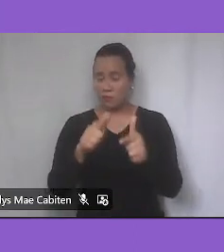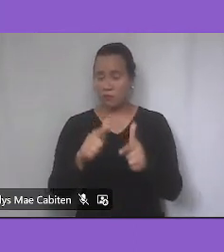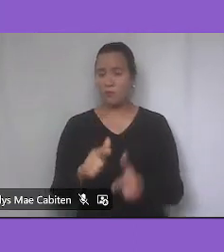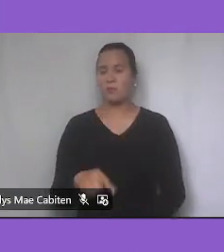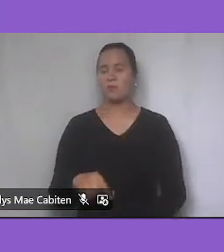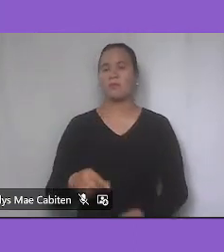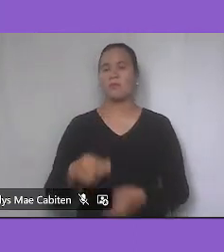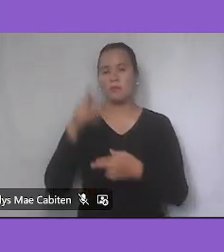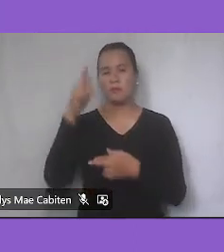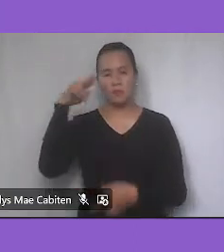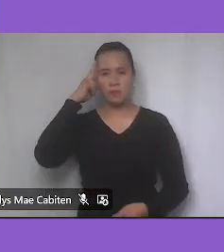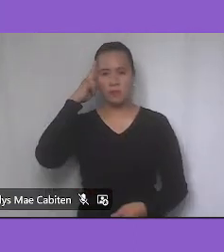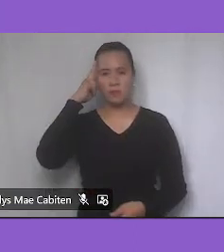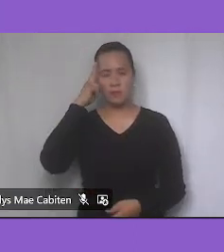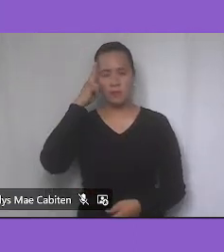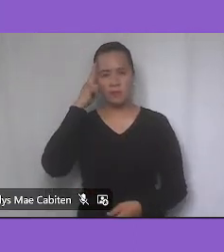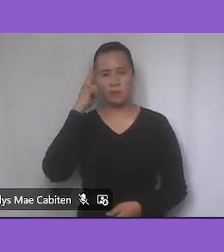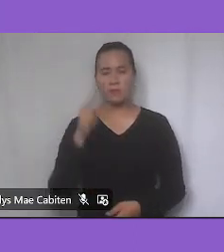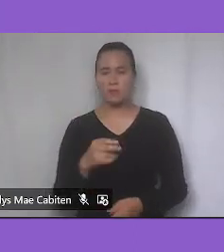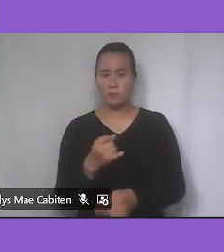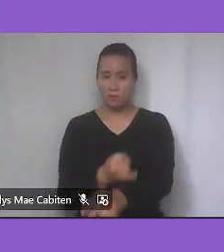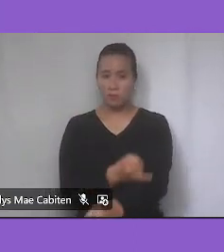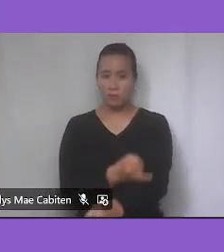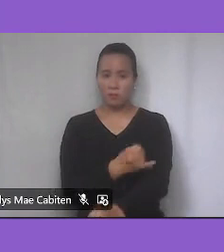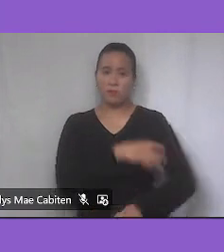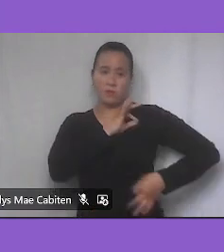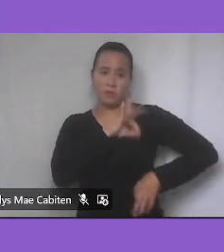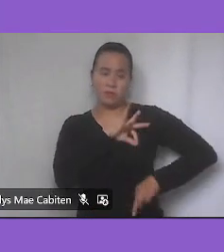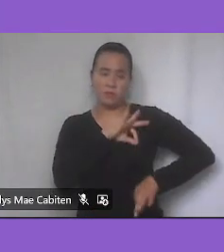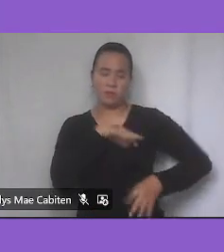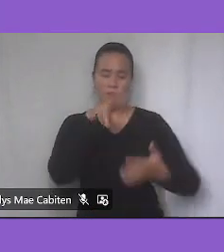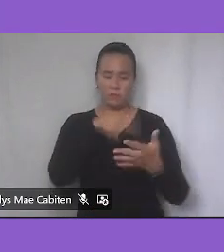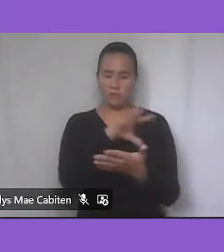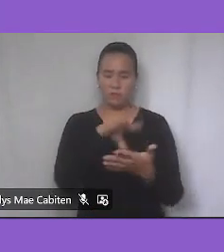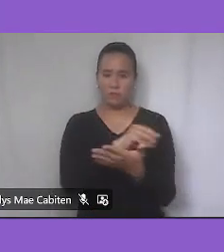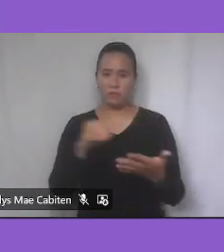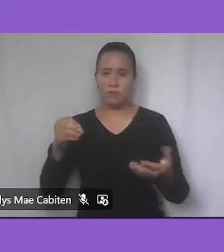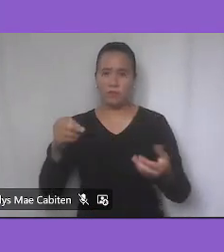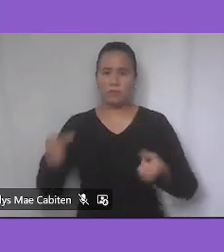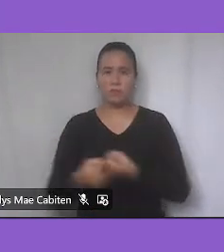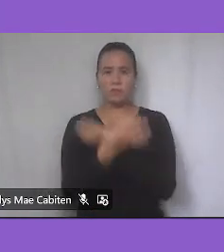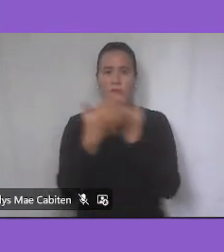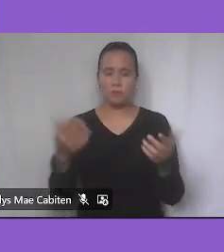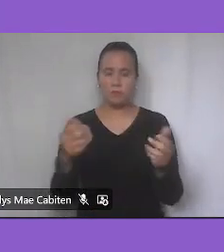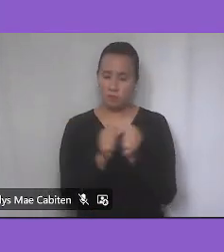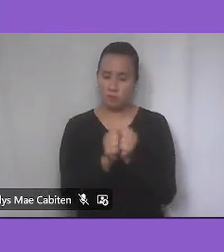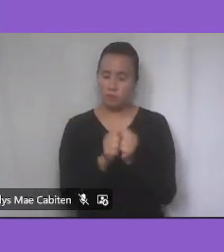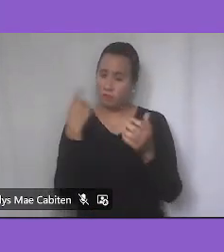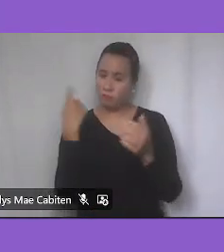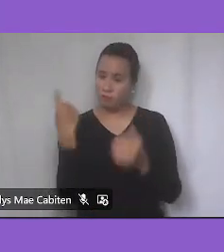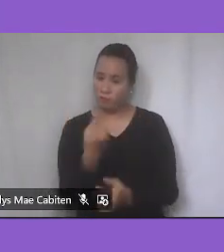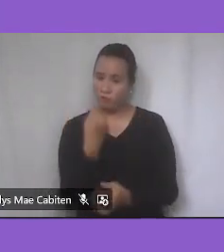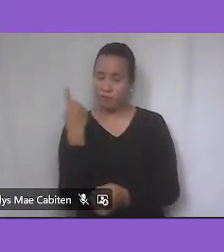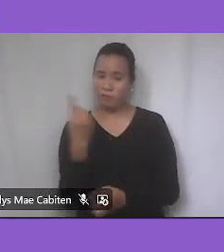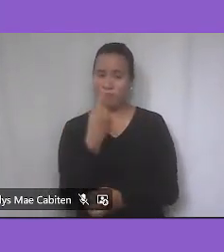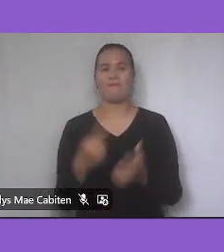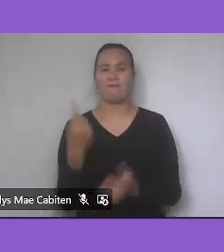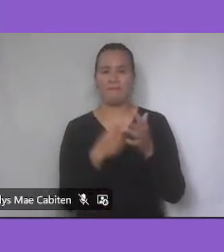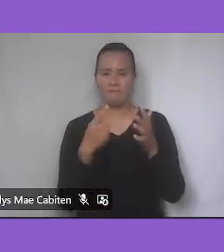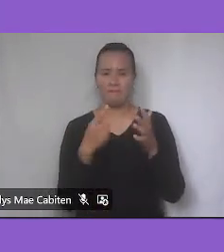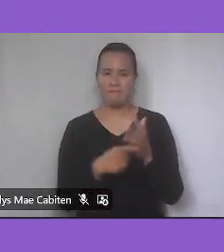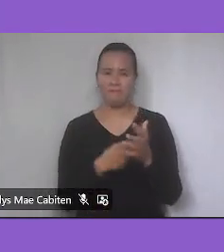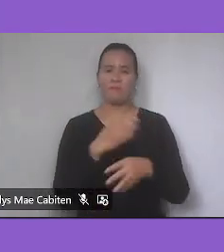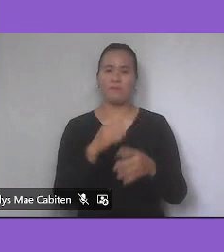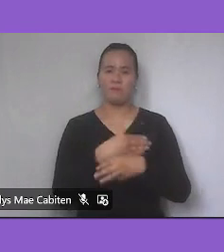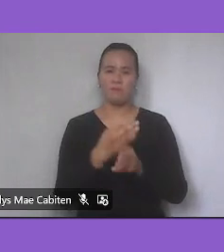it, increase opportunities to read and write, provide these with regularity. Build reading and writing by developing other